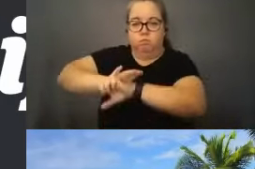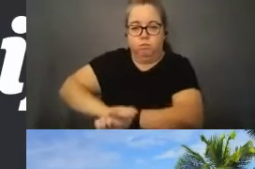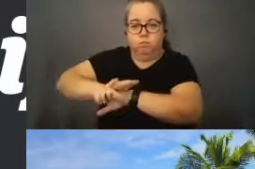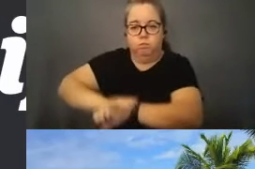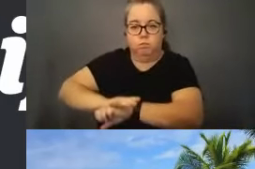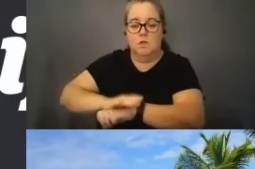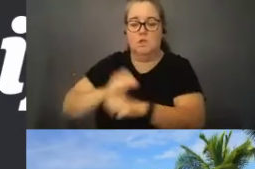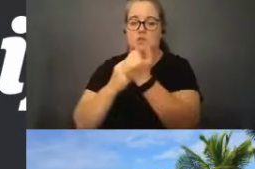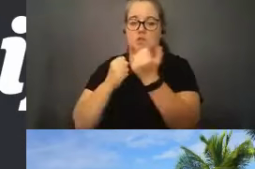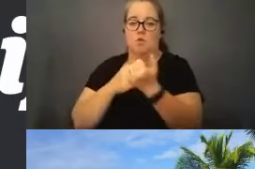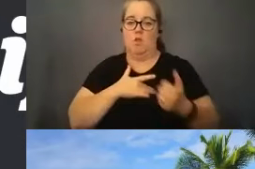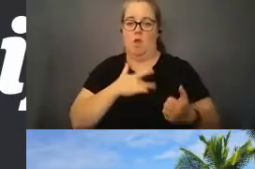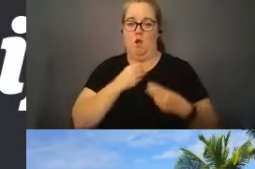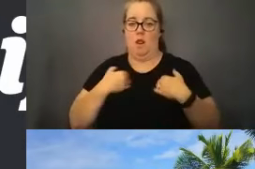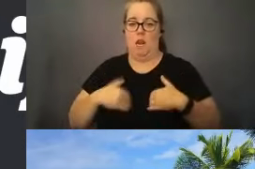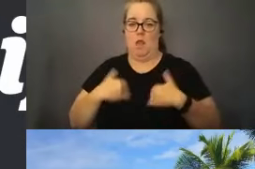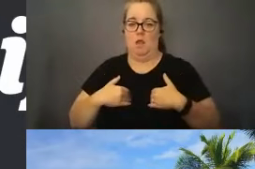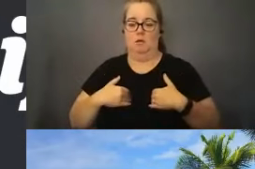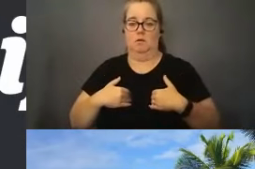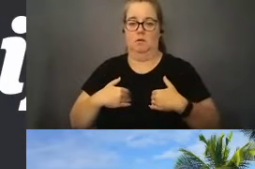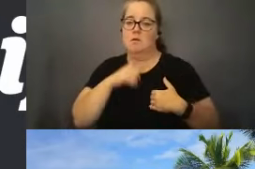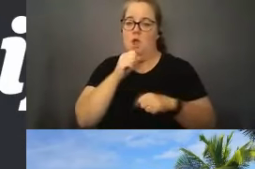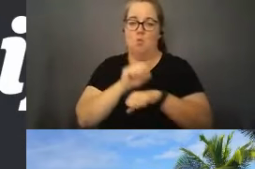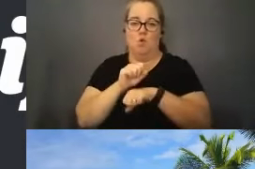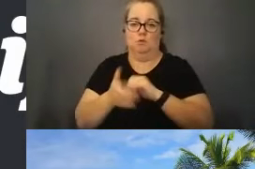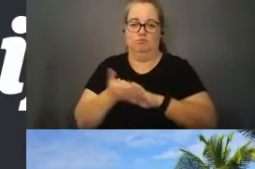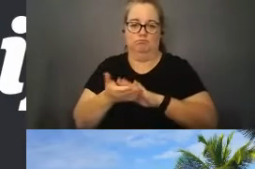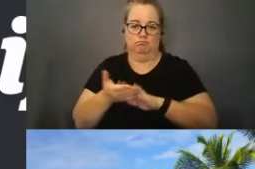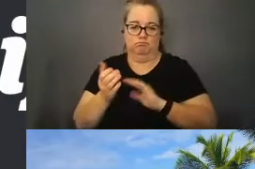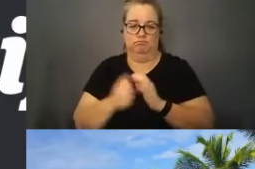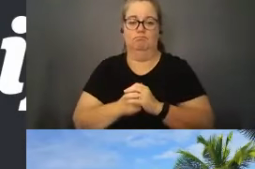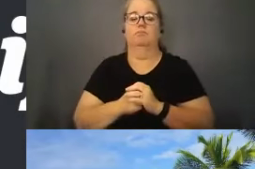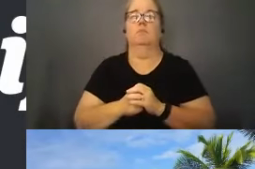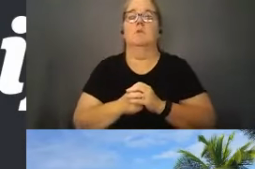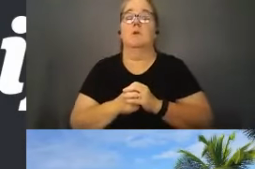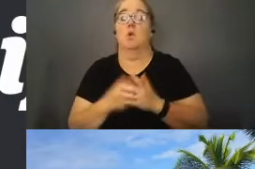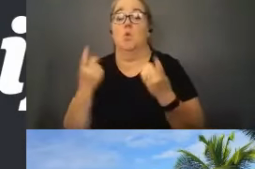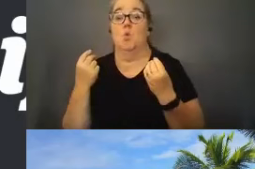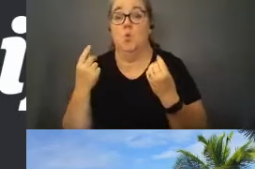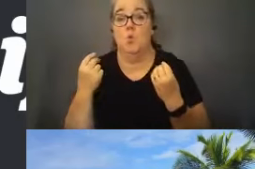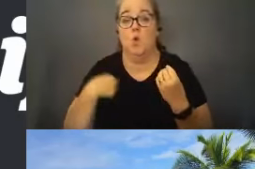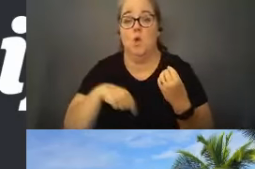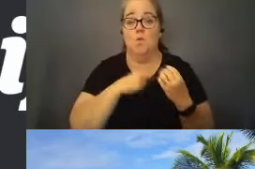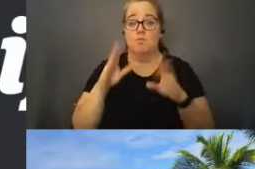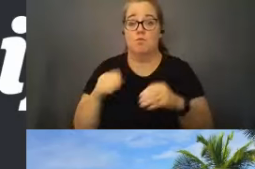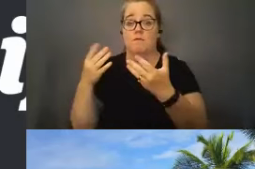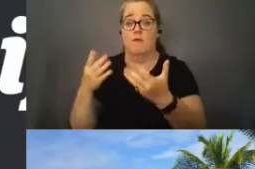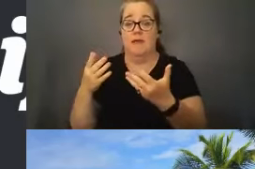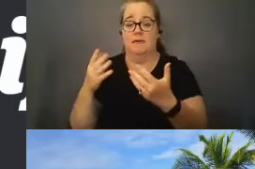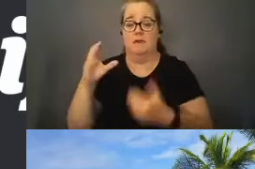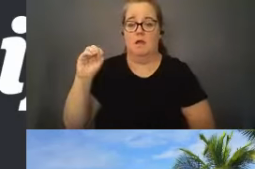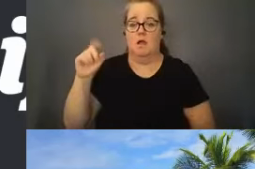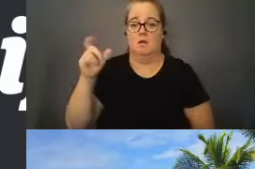heart and lung when they are not working. So we are literally providing oxygen to the